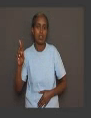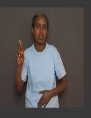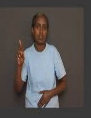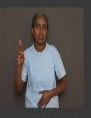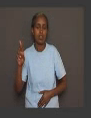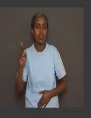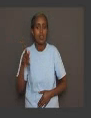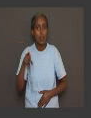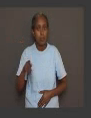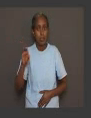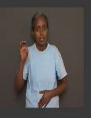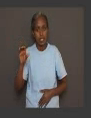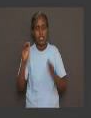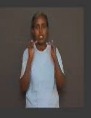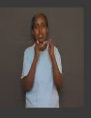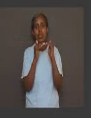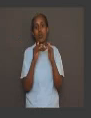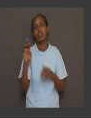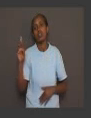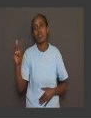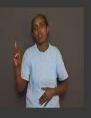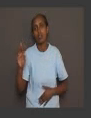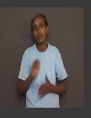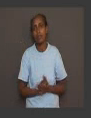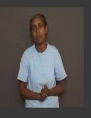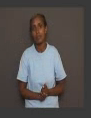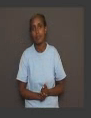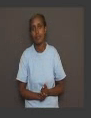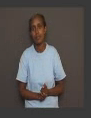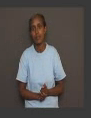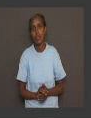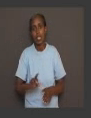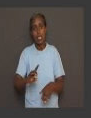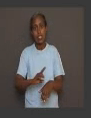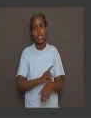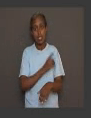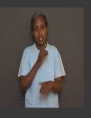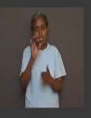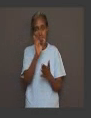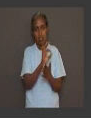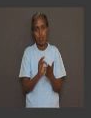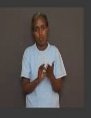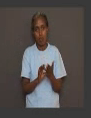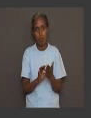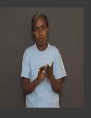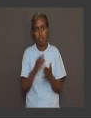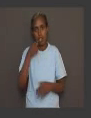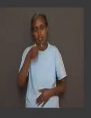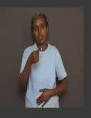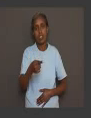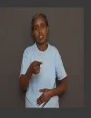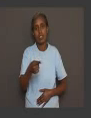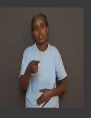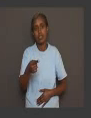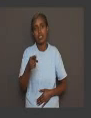where PC equals r, the distance formula tells us